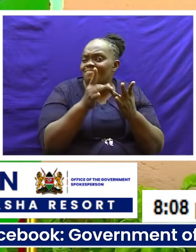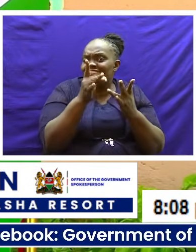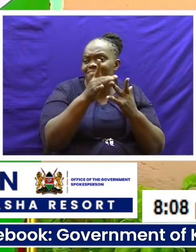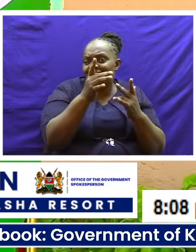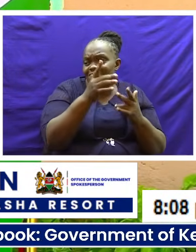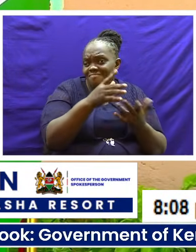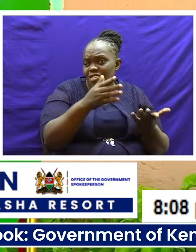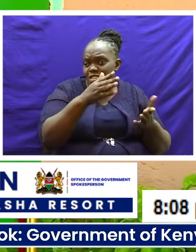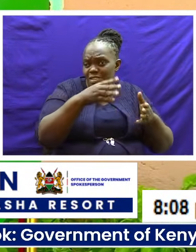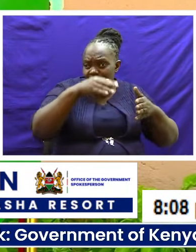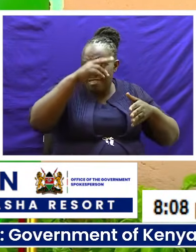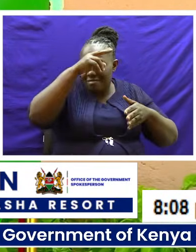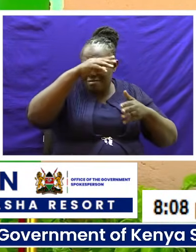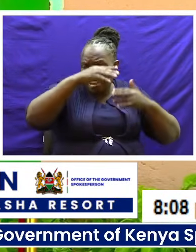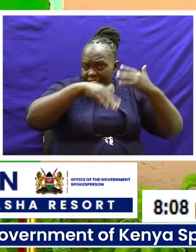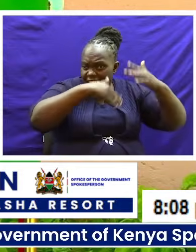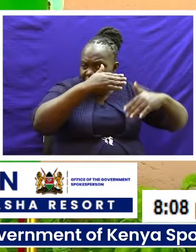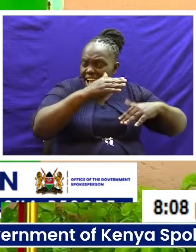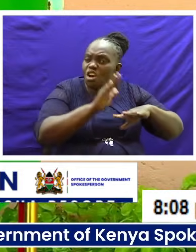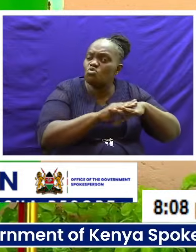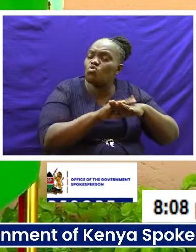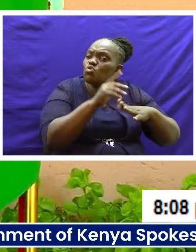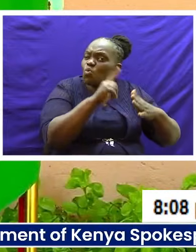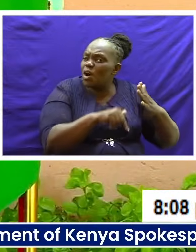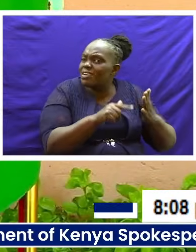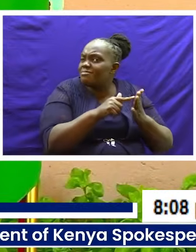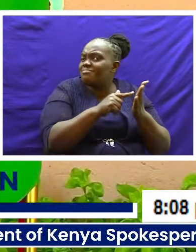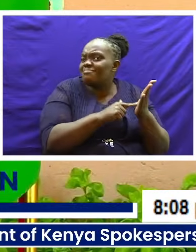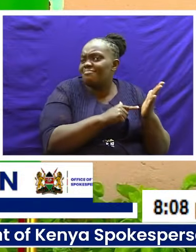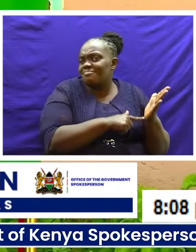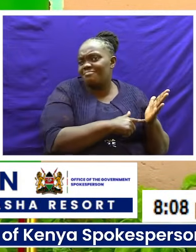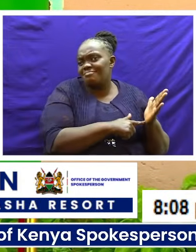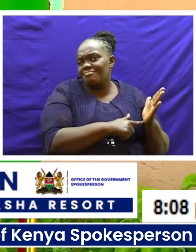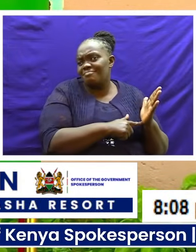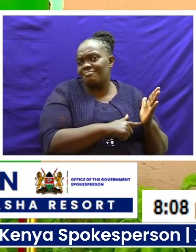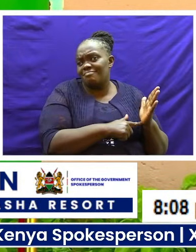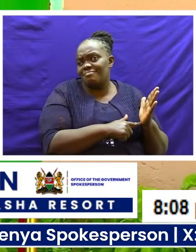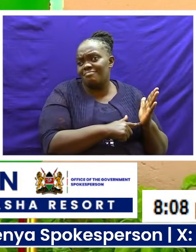on what you're good at, your